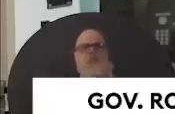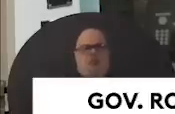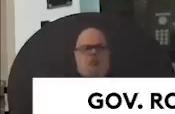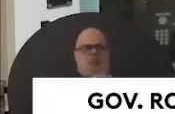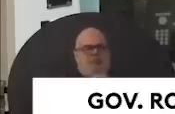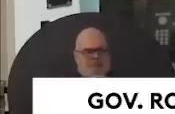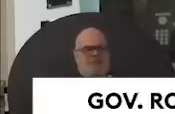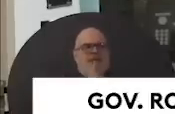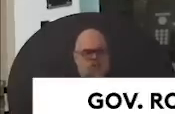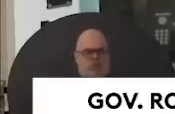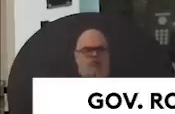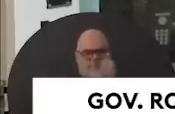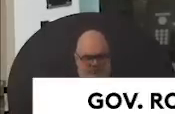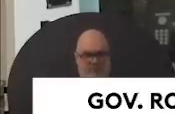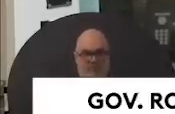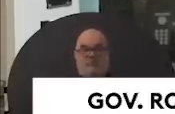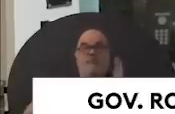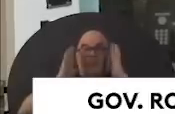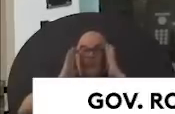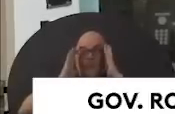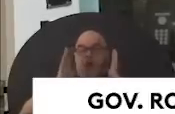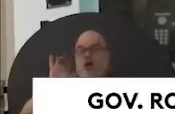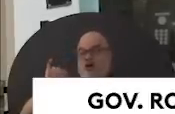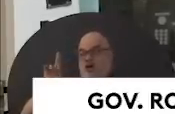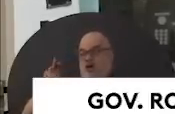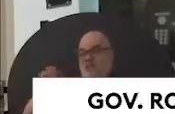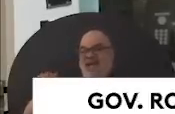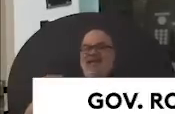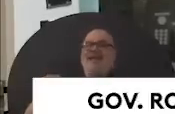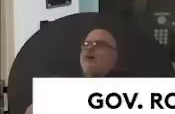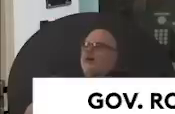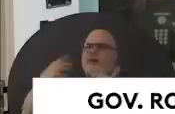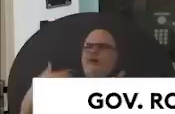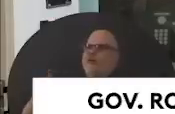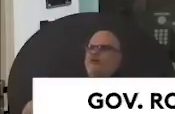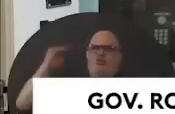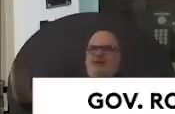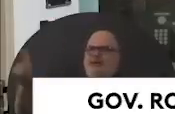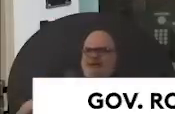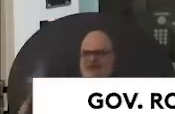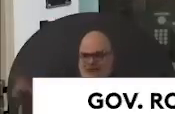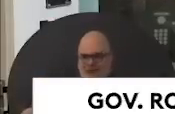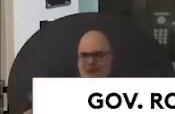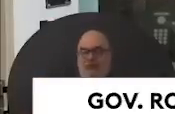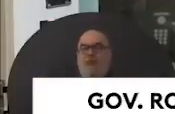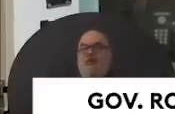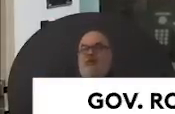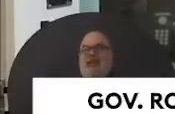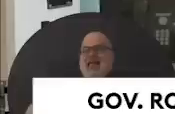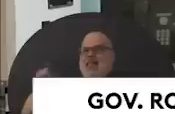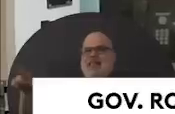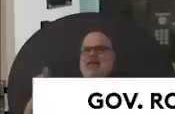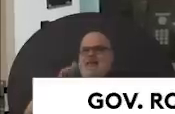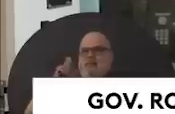same page so that we can do it. As Kevin said, with Irma, there was an over evacuation, and so when you put people on the road, that's not cost